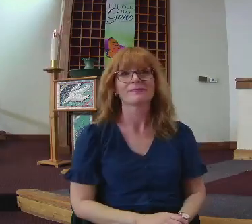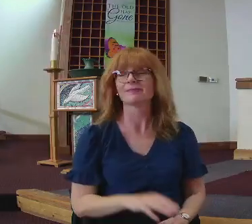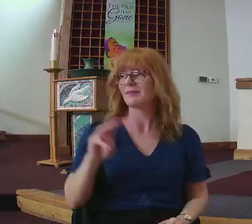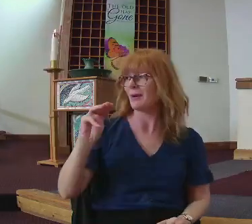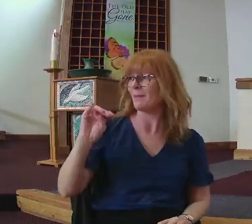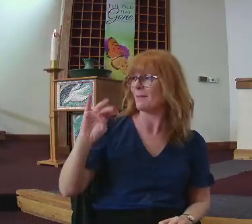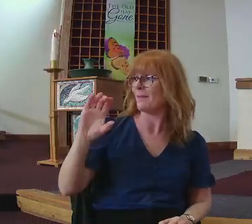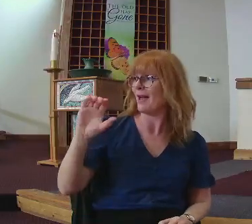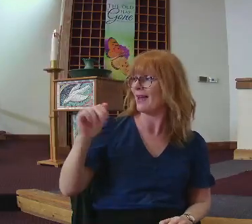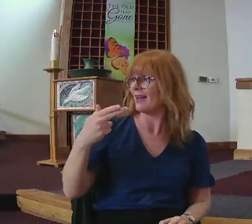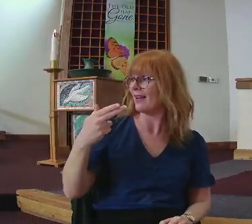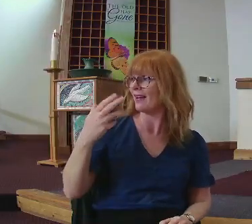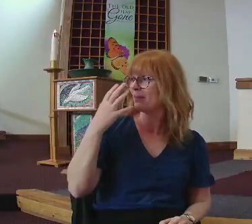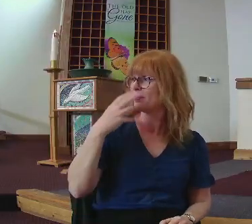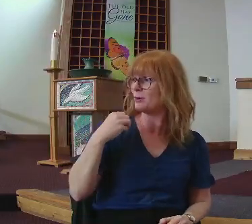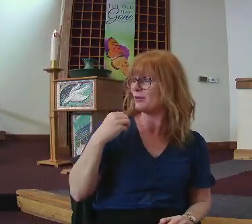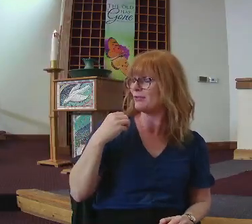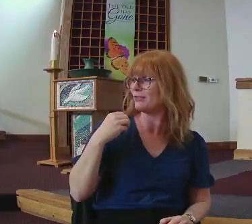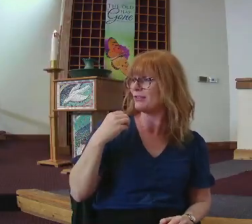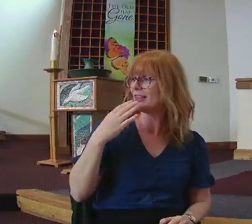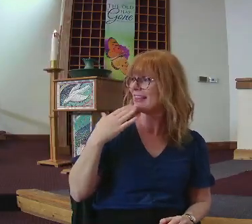Micah, that was beautiful. Thank you.